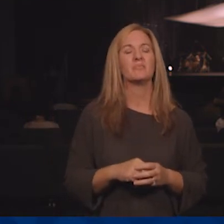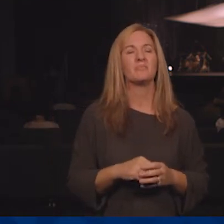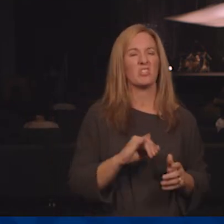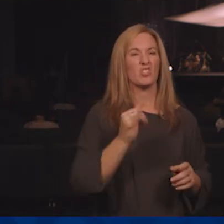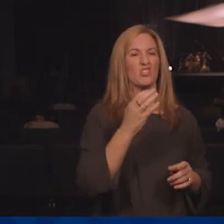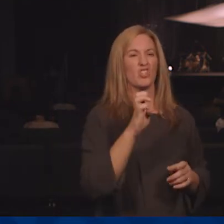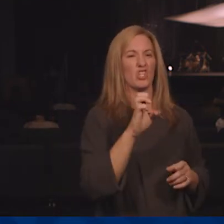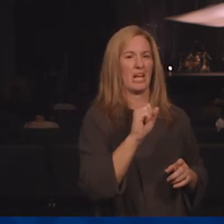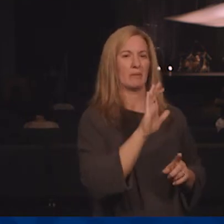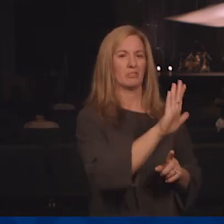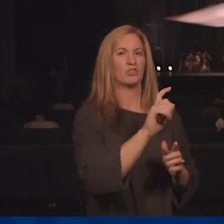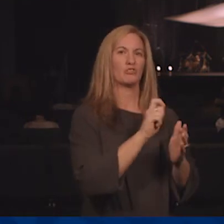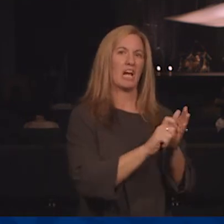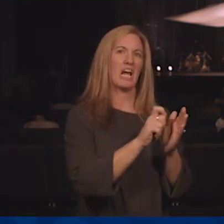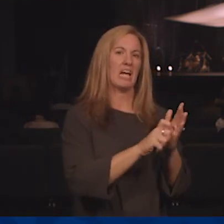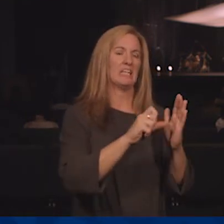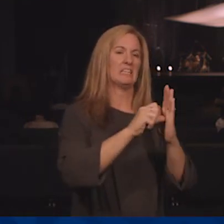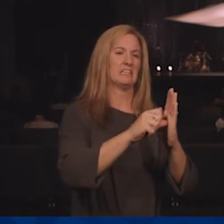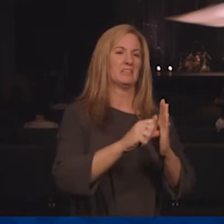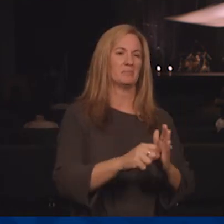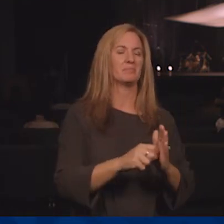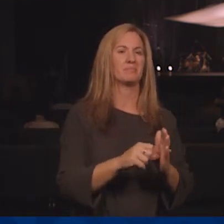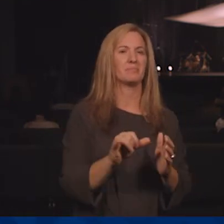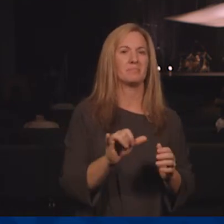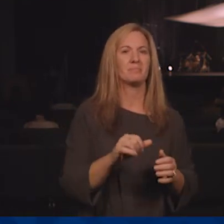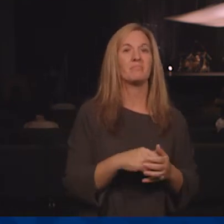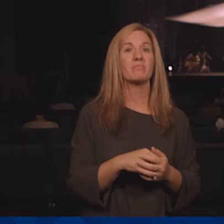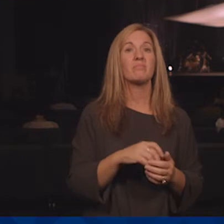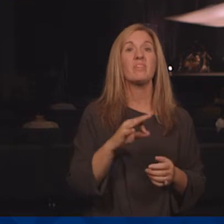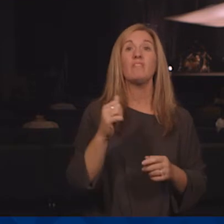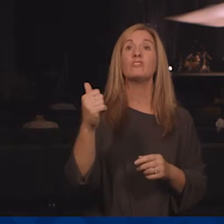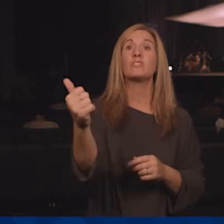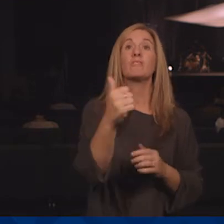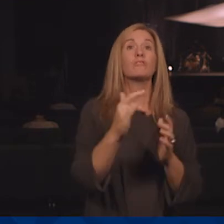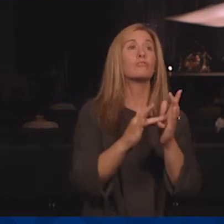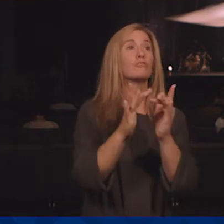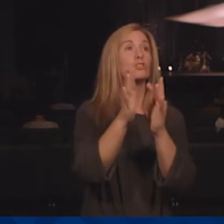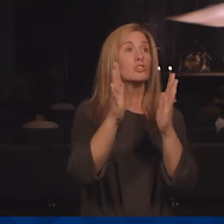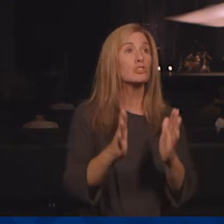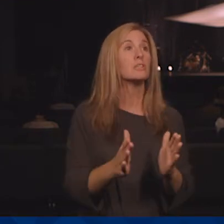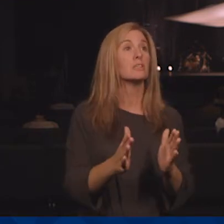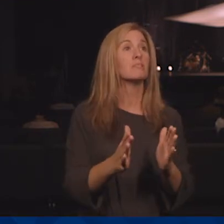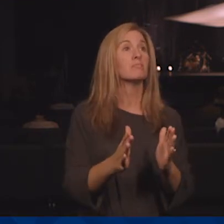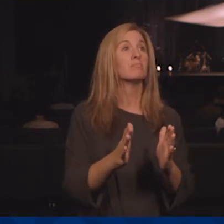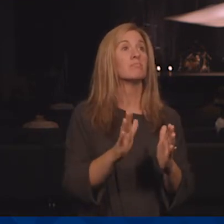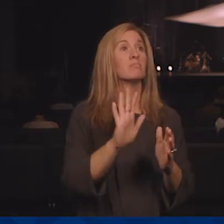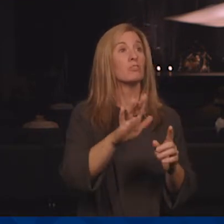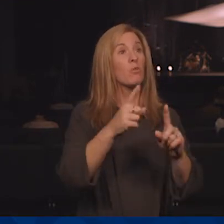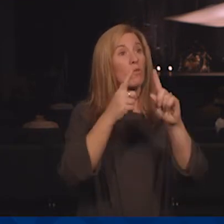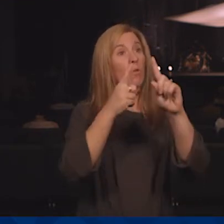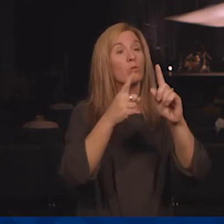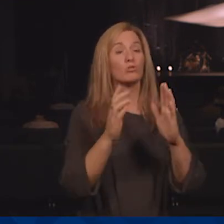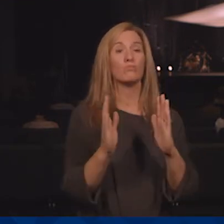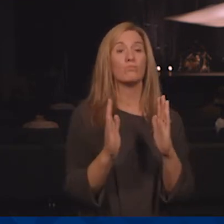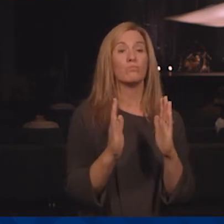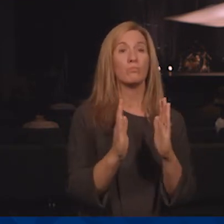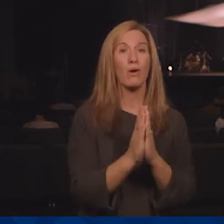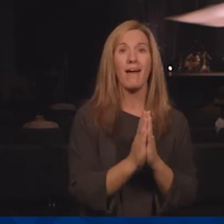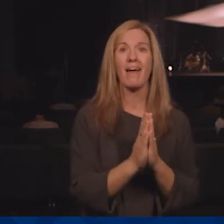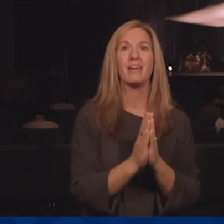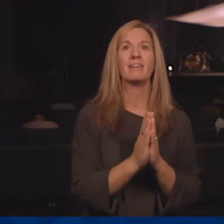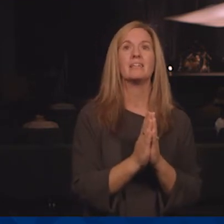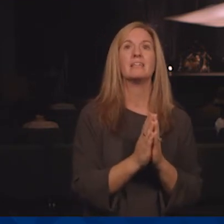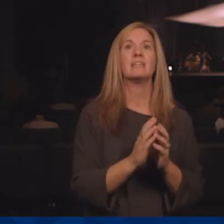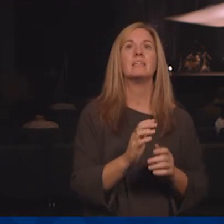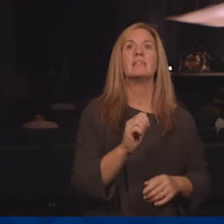If you are a Christian, you are called to pray. Not aspirationally pray,